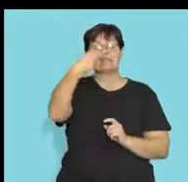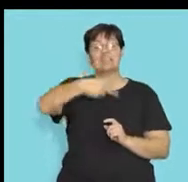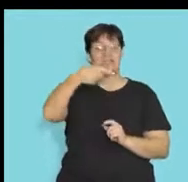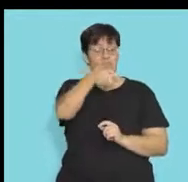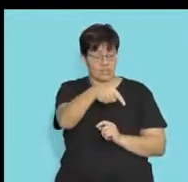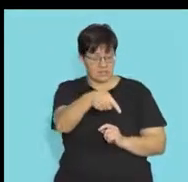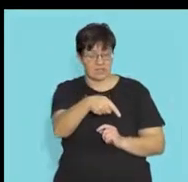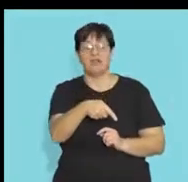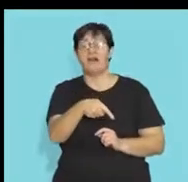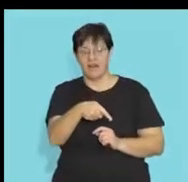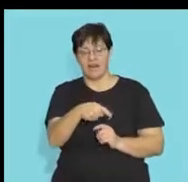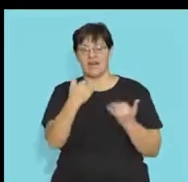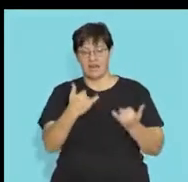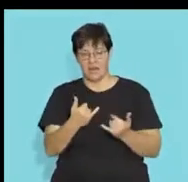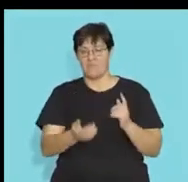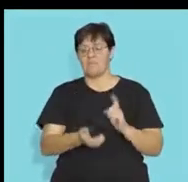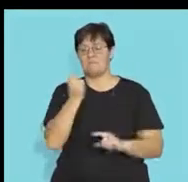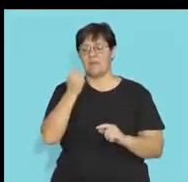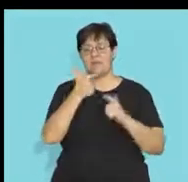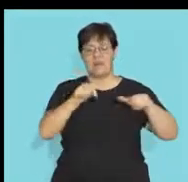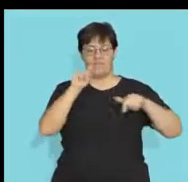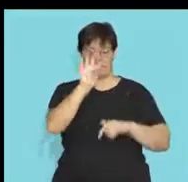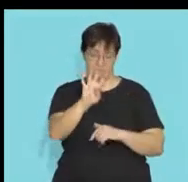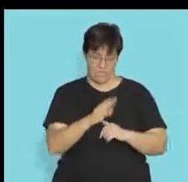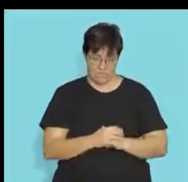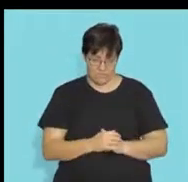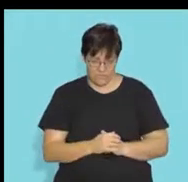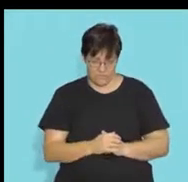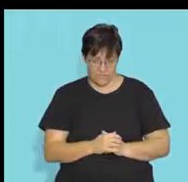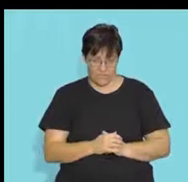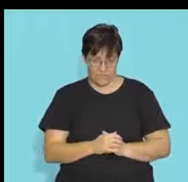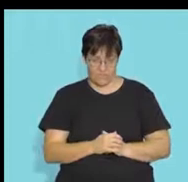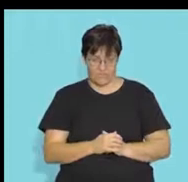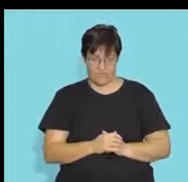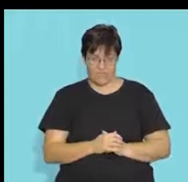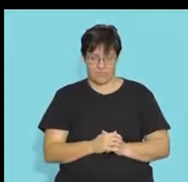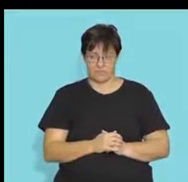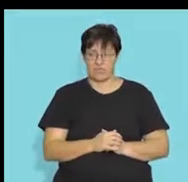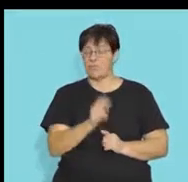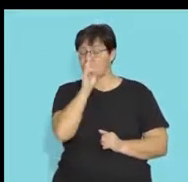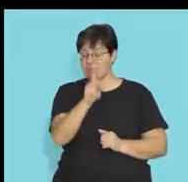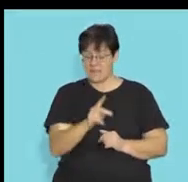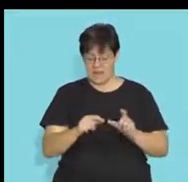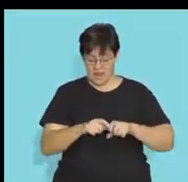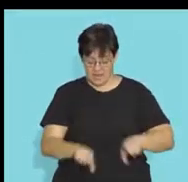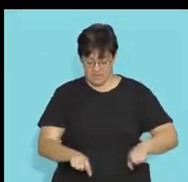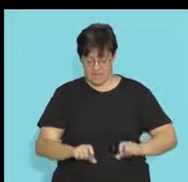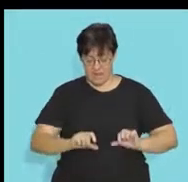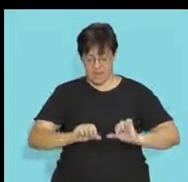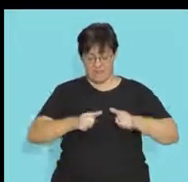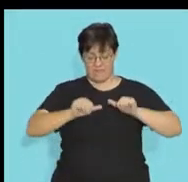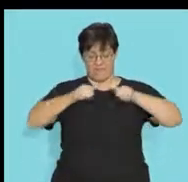off your secondary consumers are now recognized as the fourth trophic level. So we see that this level